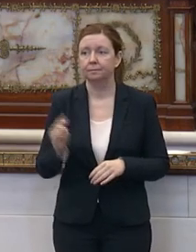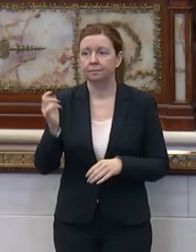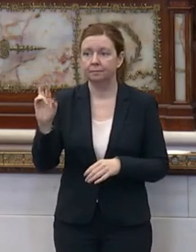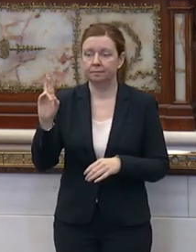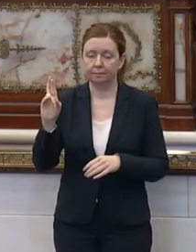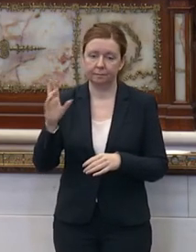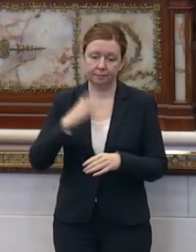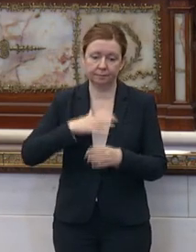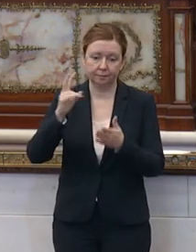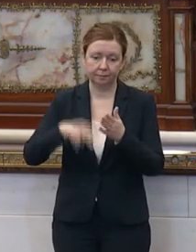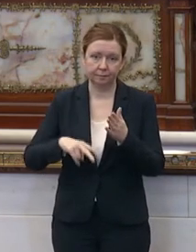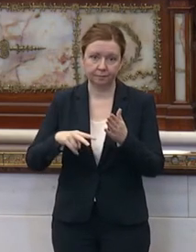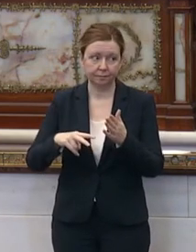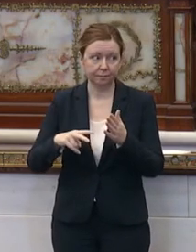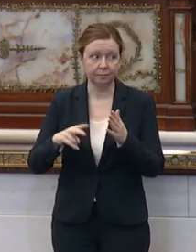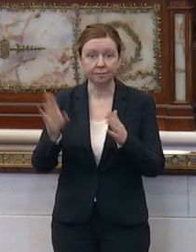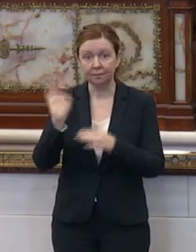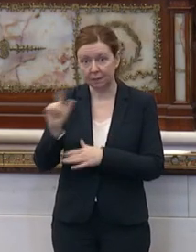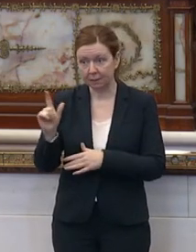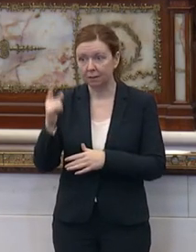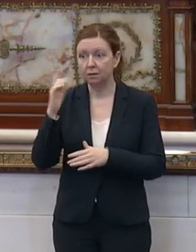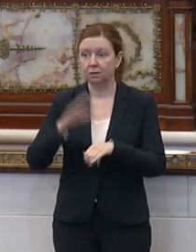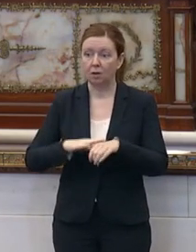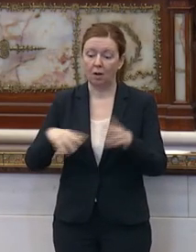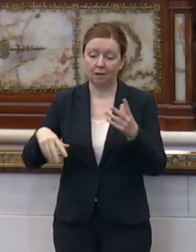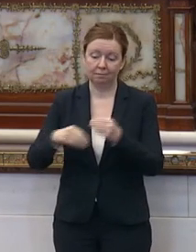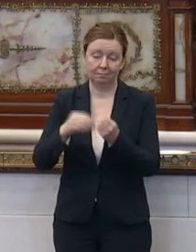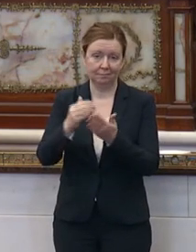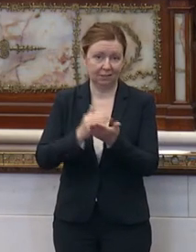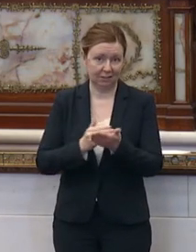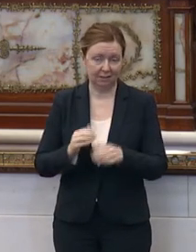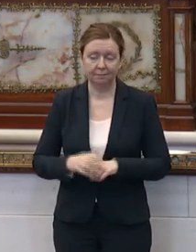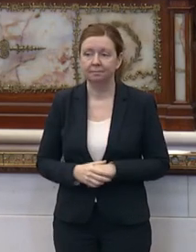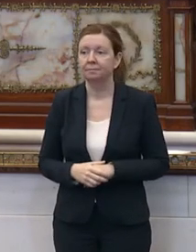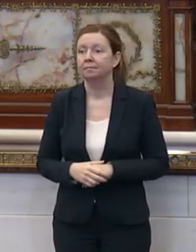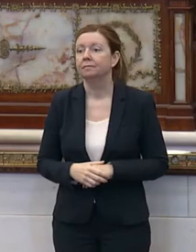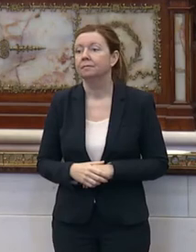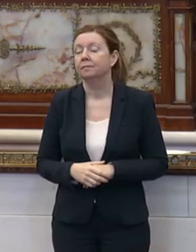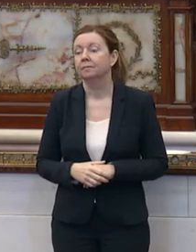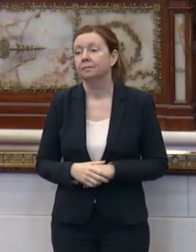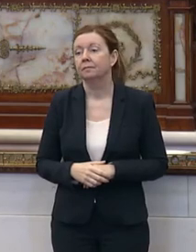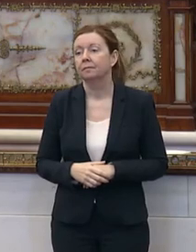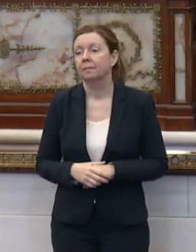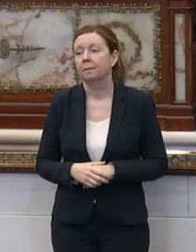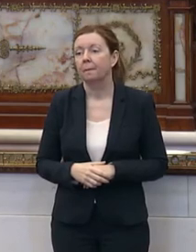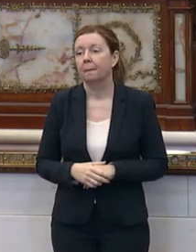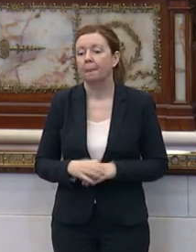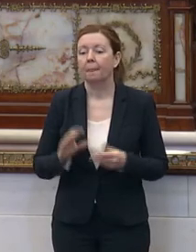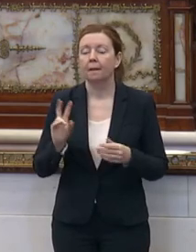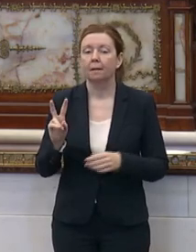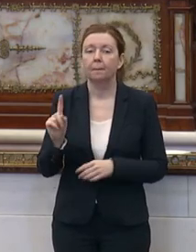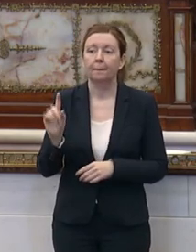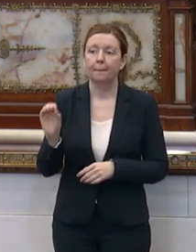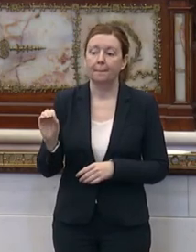Decker, please read the bills on the bill consent agenda today. Bill number